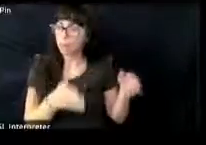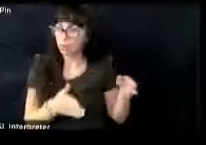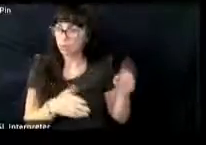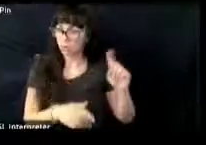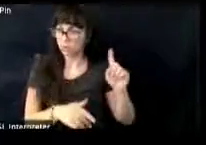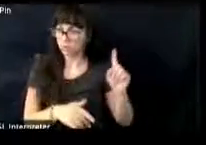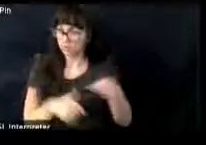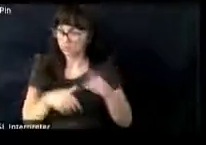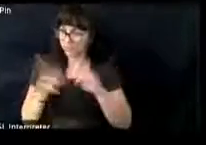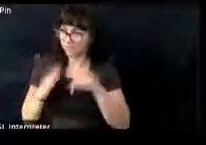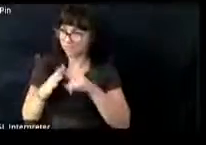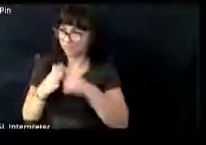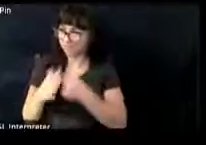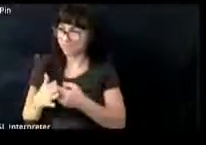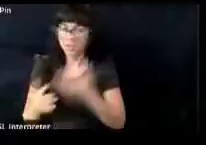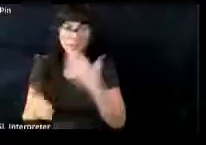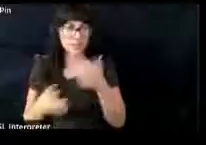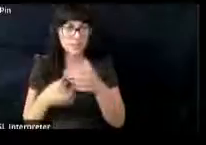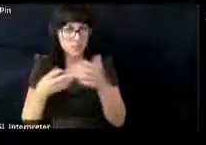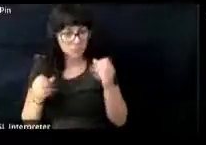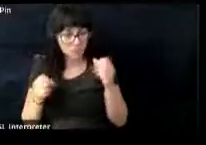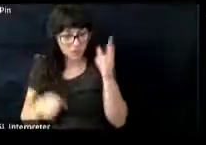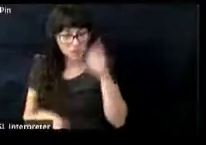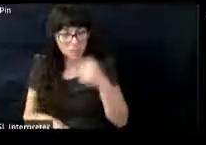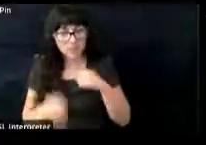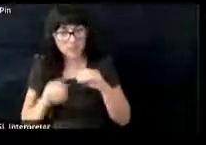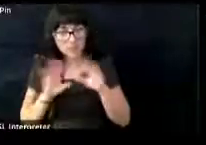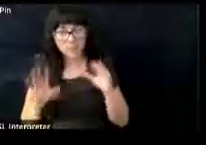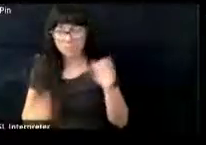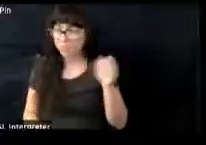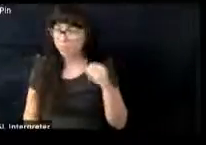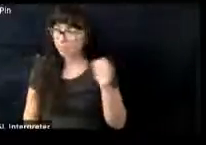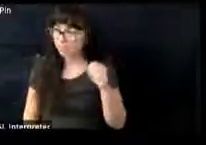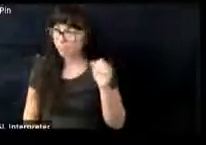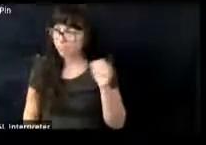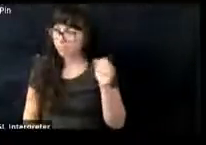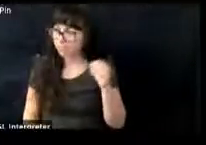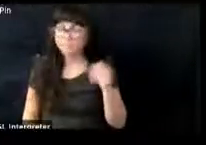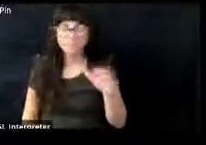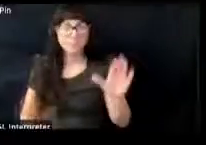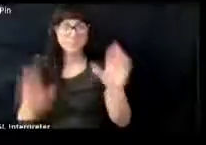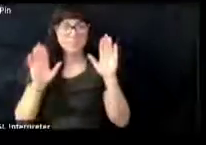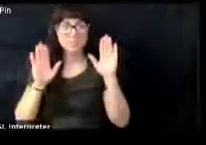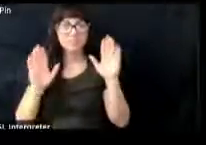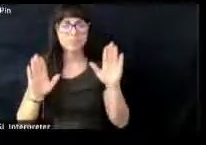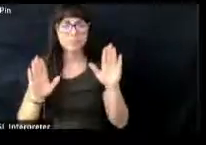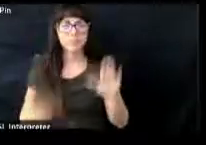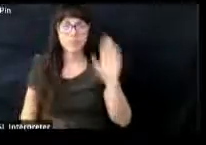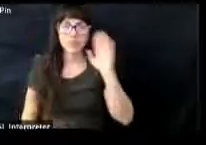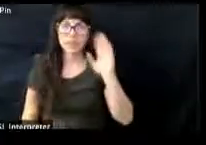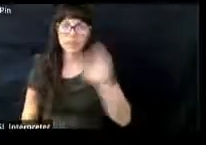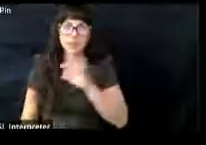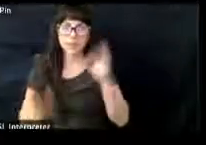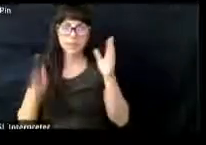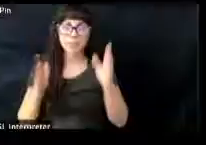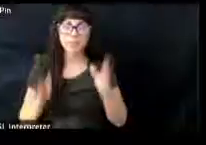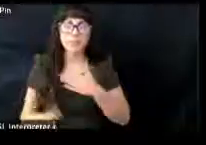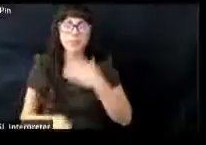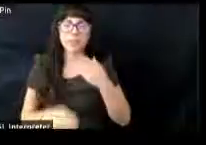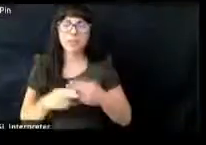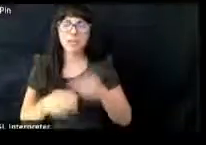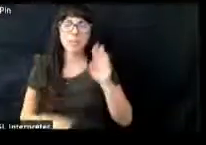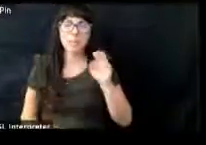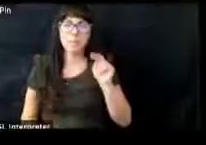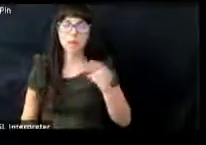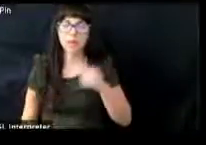Thanks very much. Can you hear me okay? We sure can. Great. Hello, commissioners. My name is Ben,